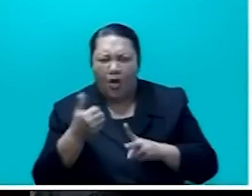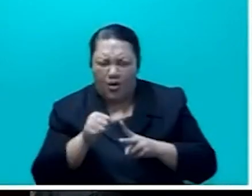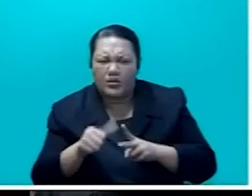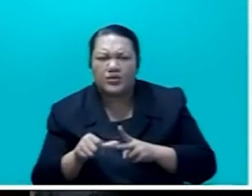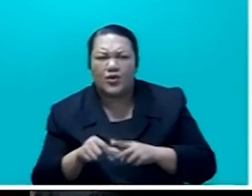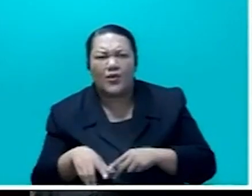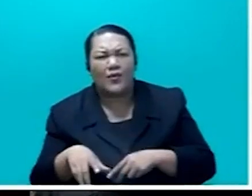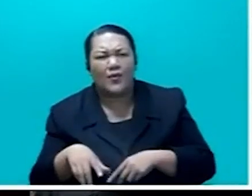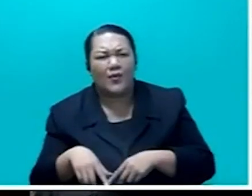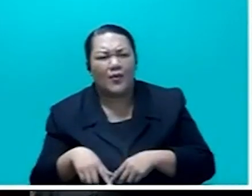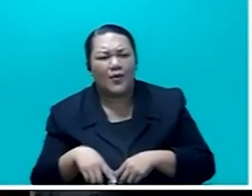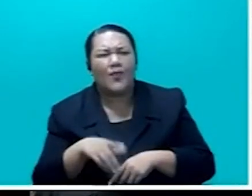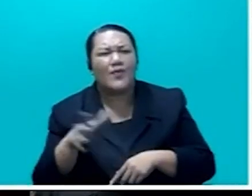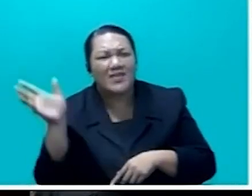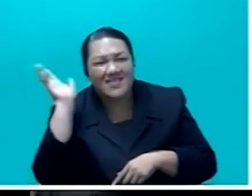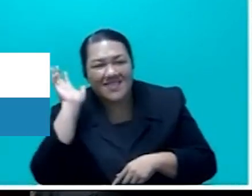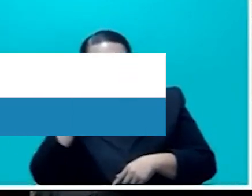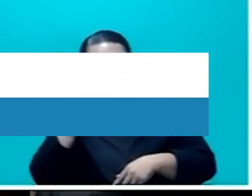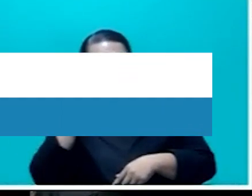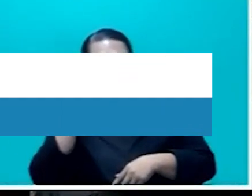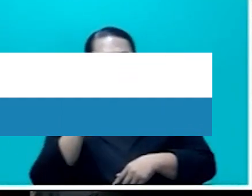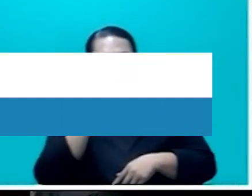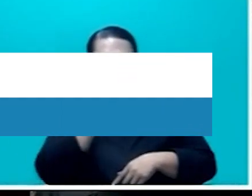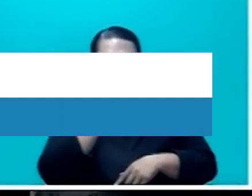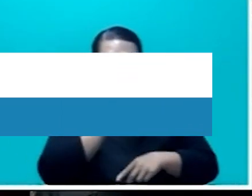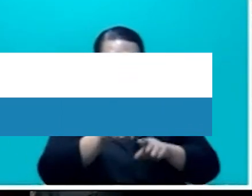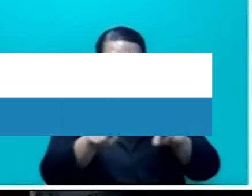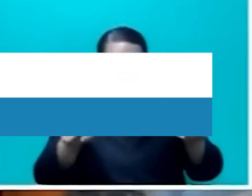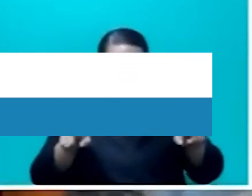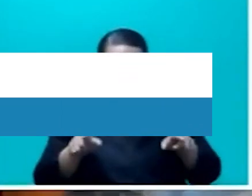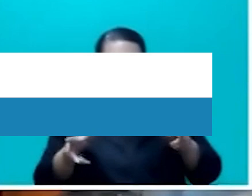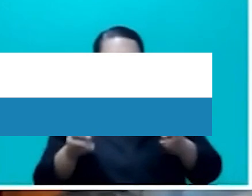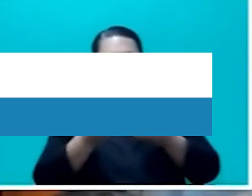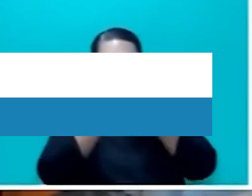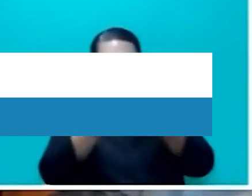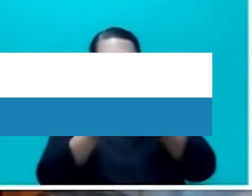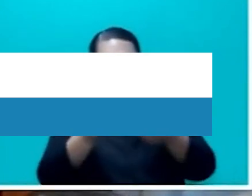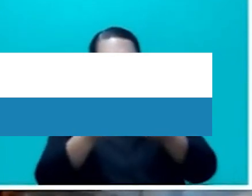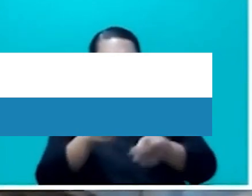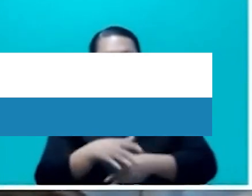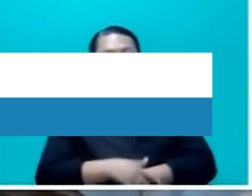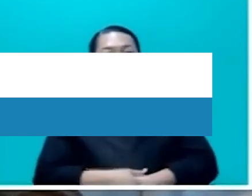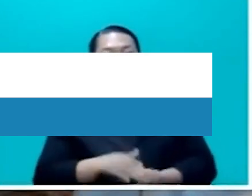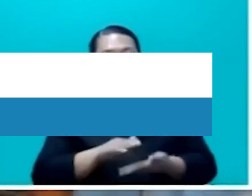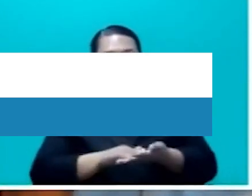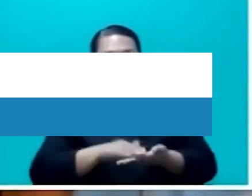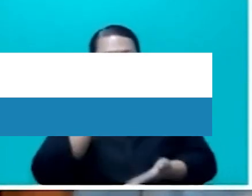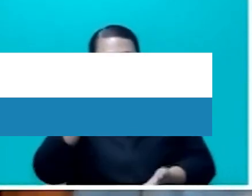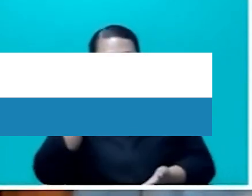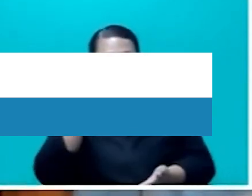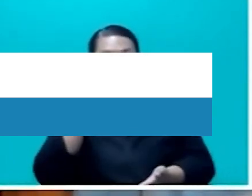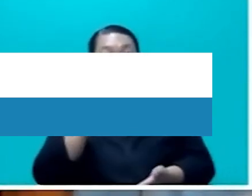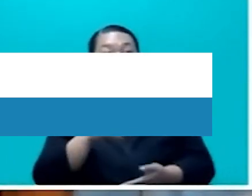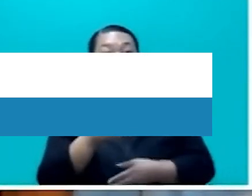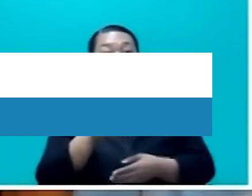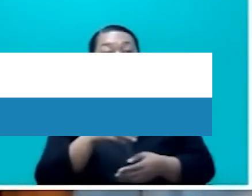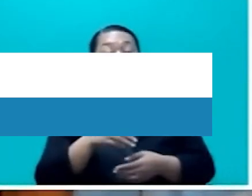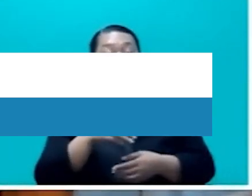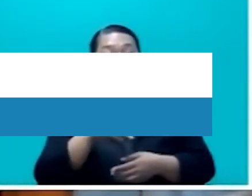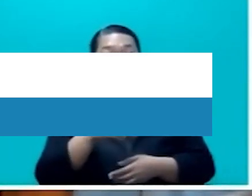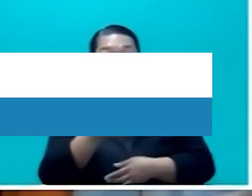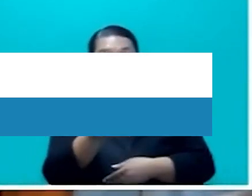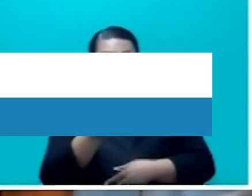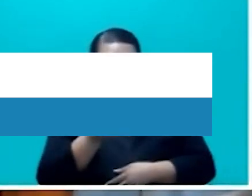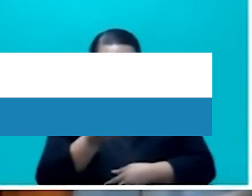side, minimum wage, increase it. Sugarcane price, increase it. Sugarcane